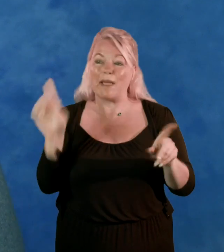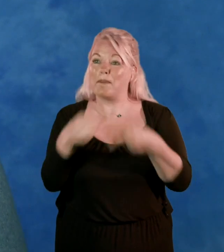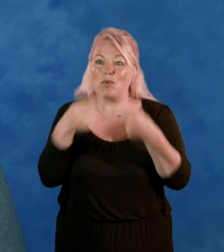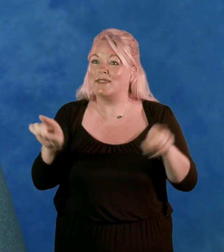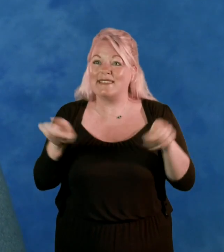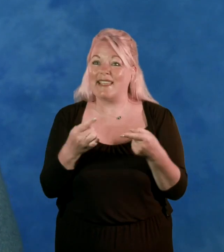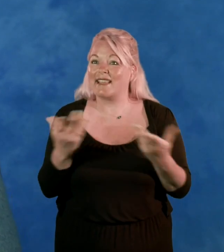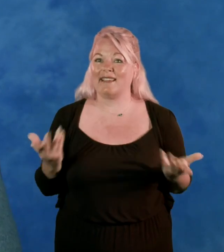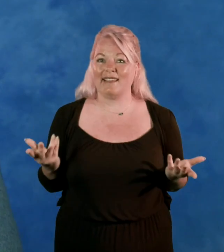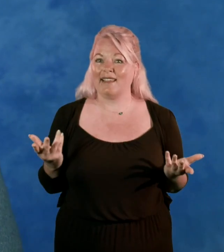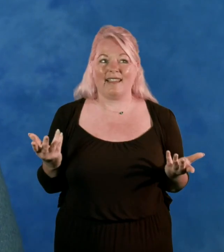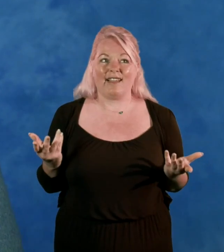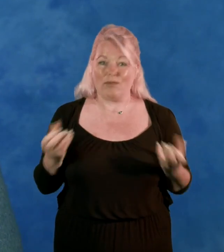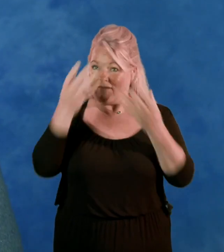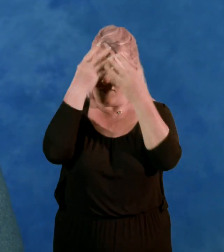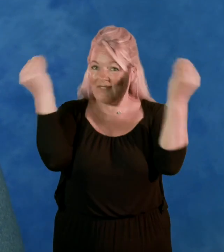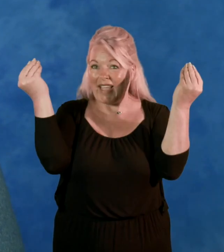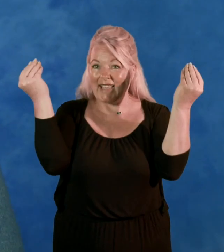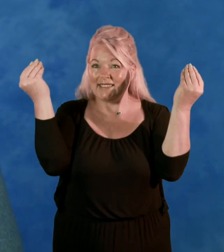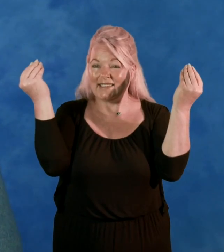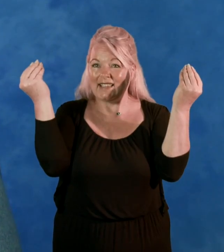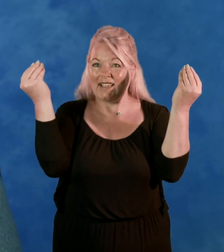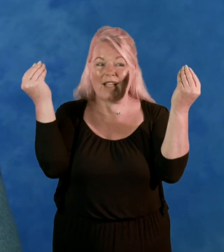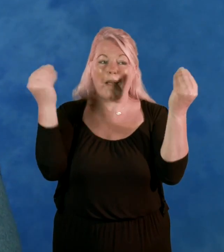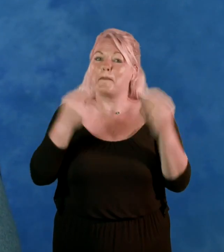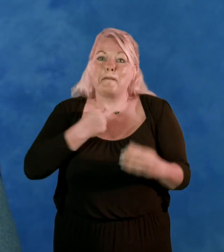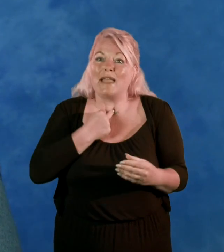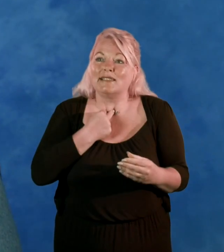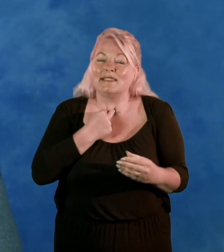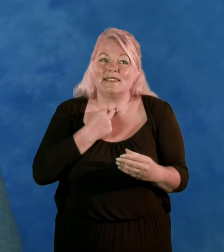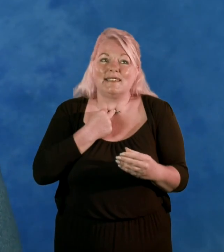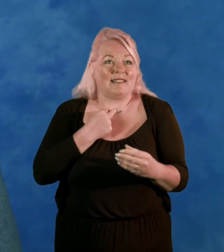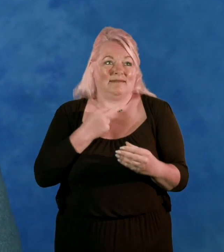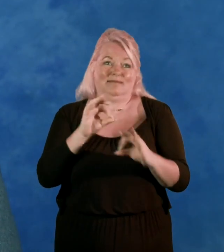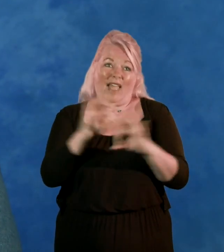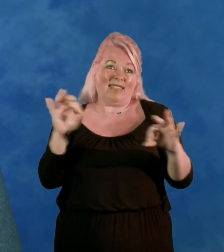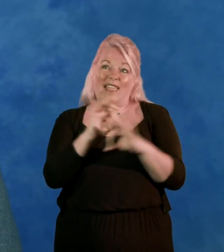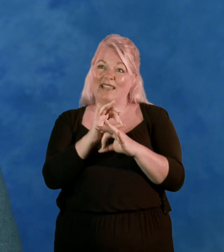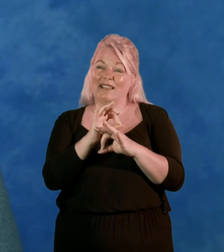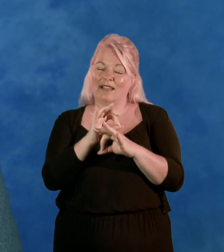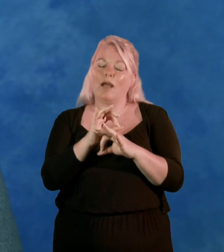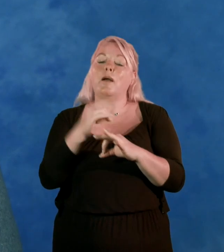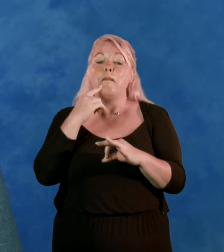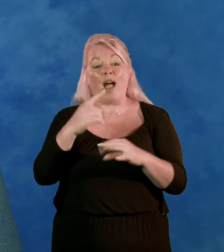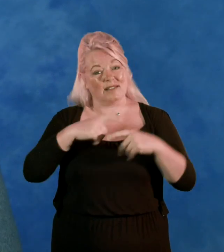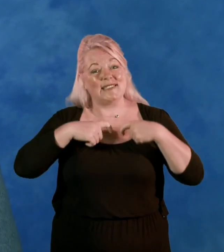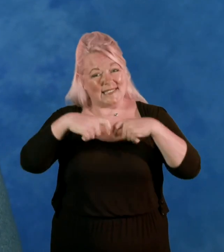you don't use something, you don't really miss it after a while. But I do